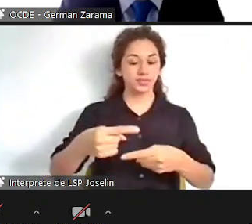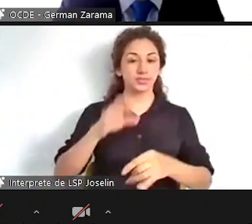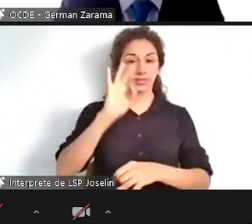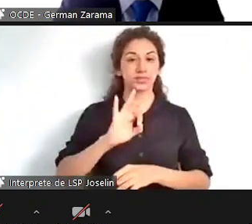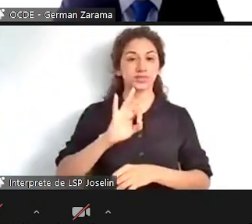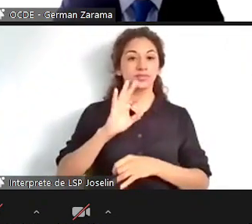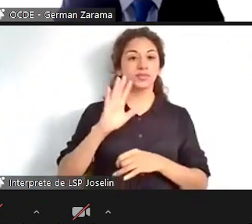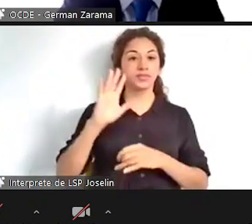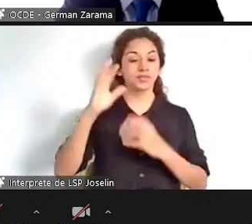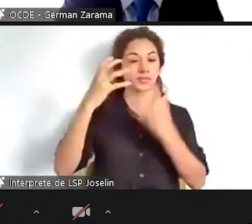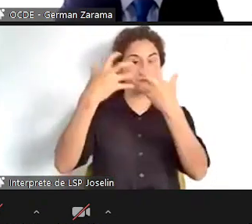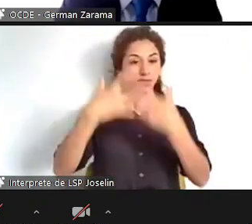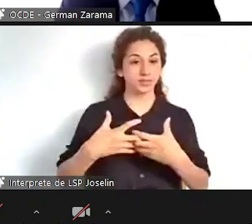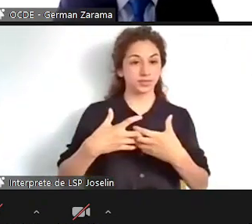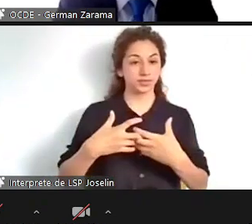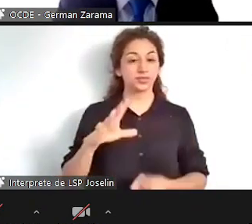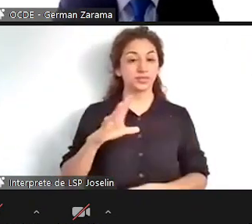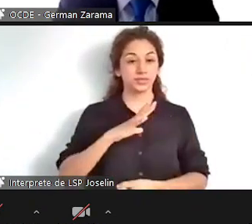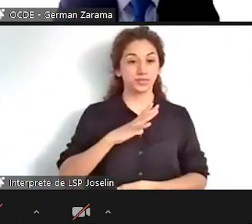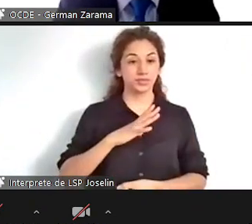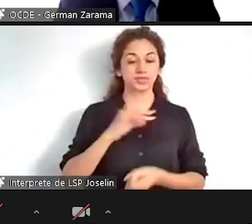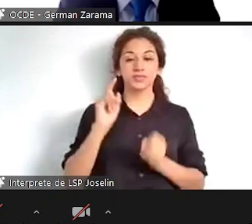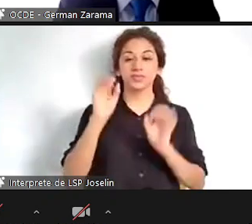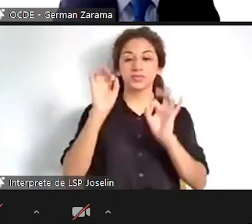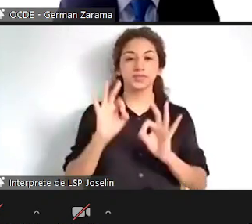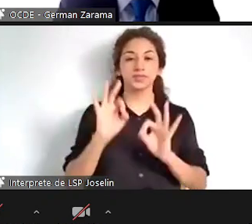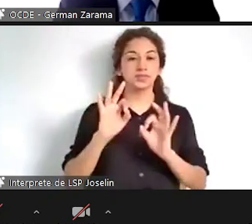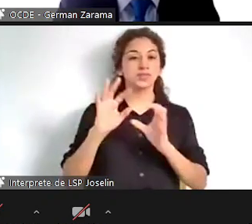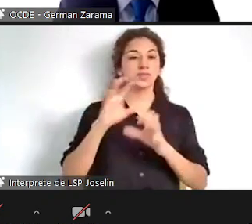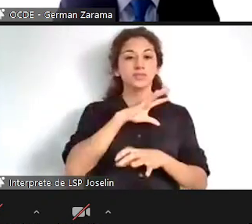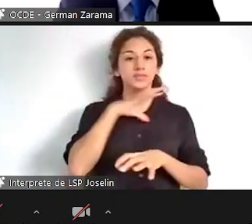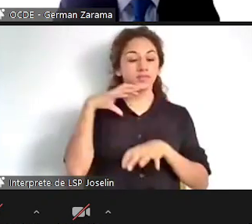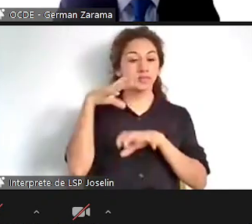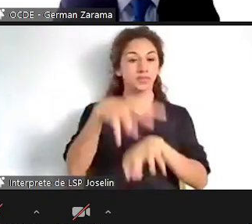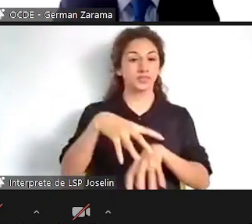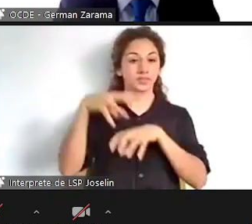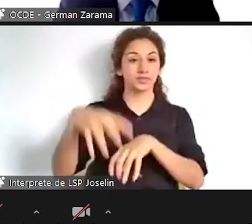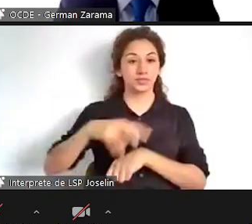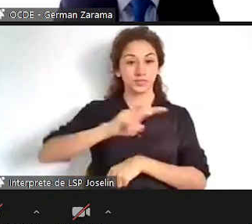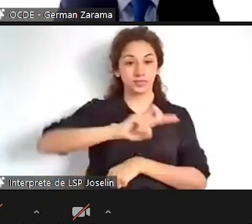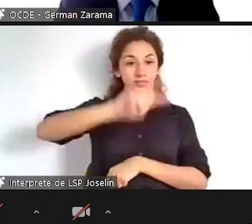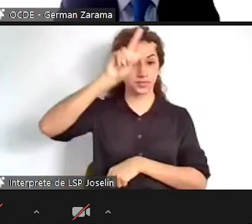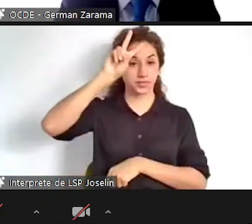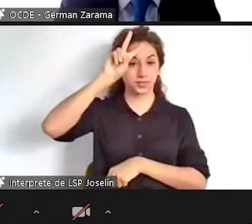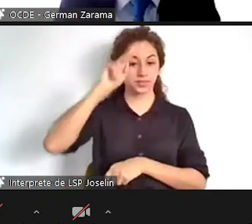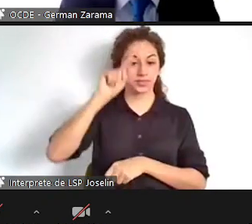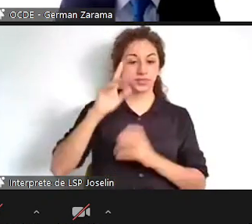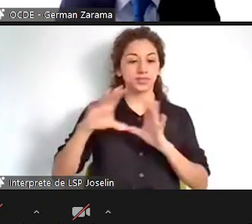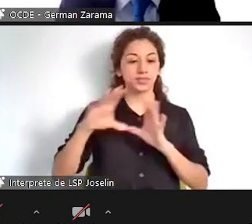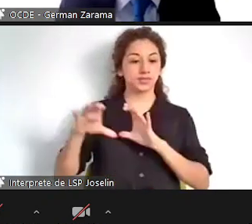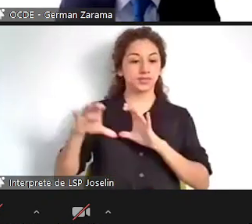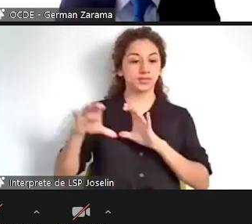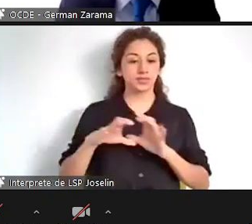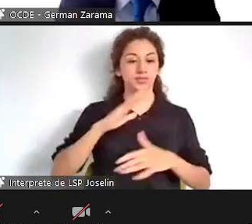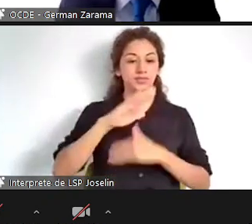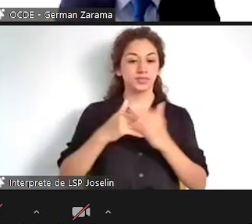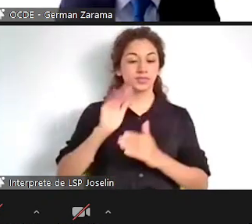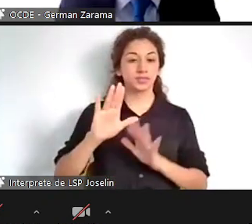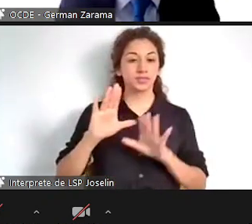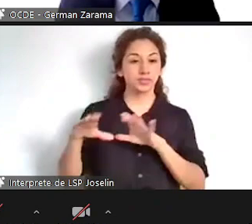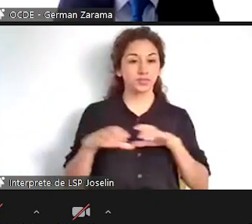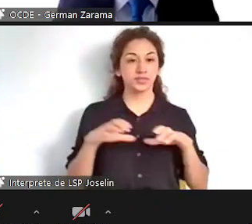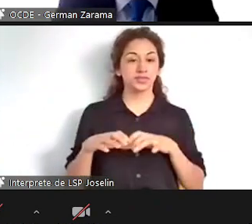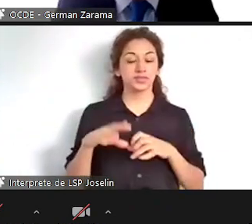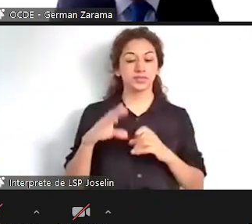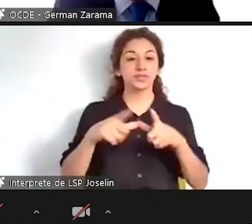daily for example by formal companies or former businesses are from other modern agriculture sector